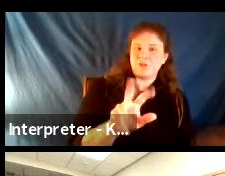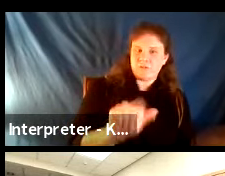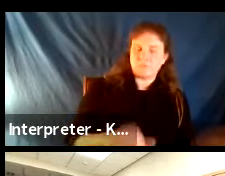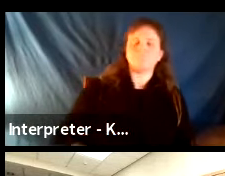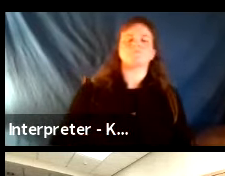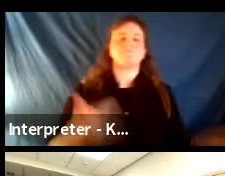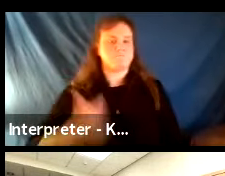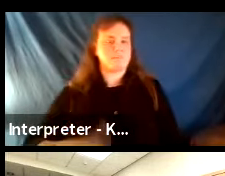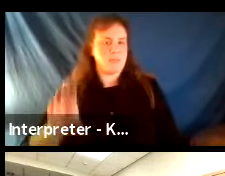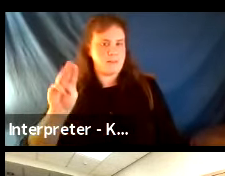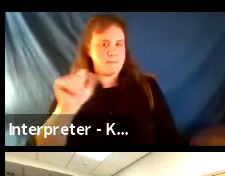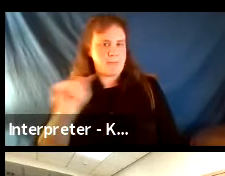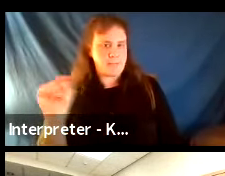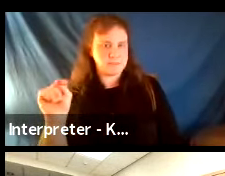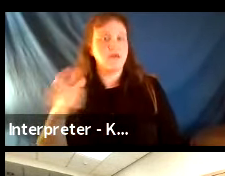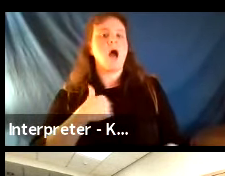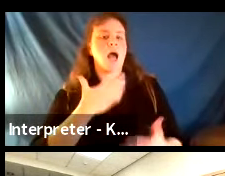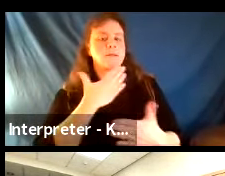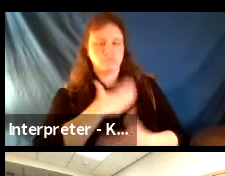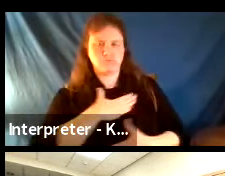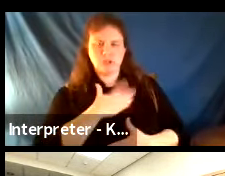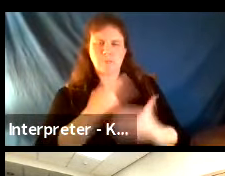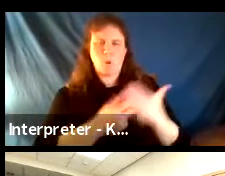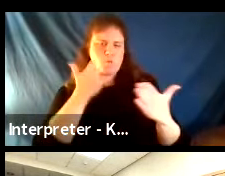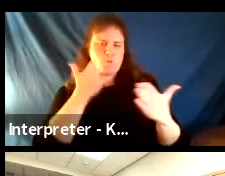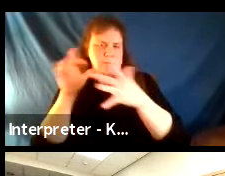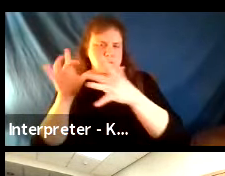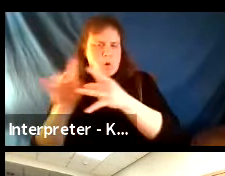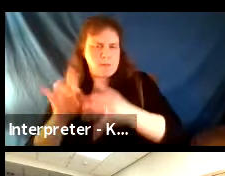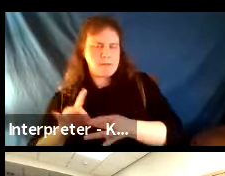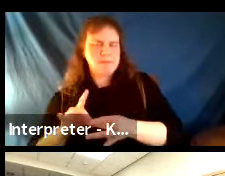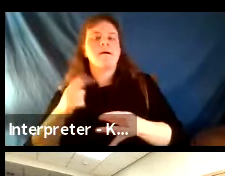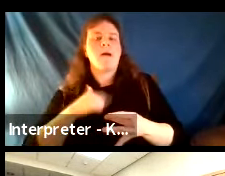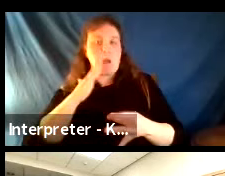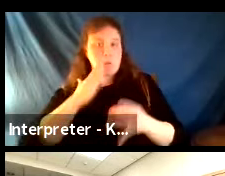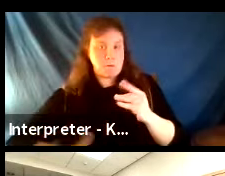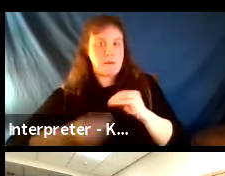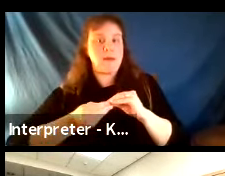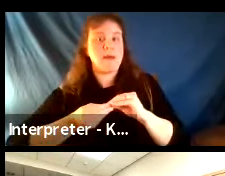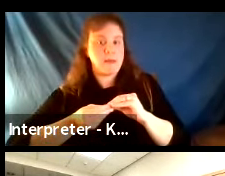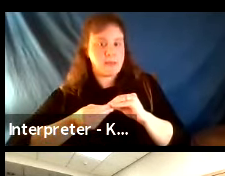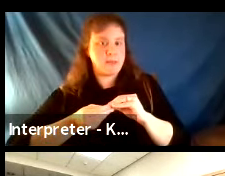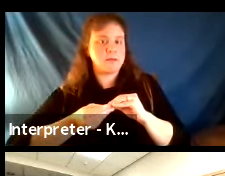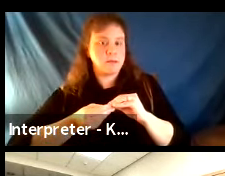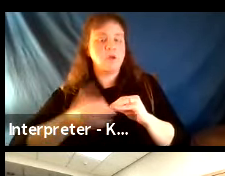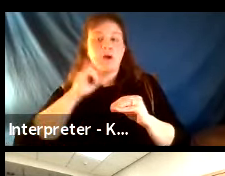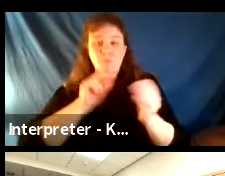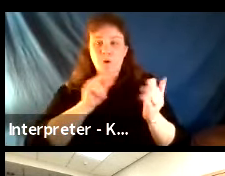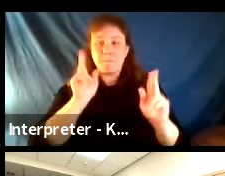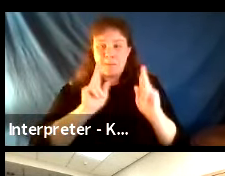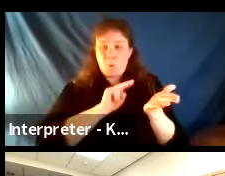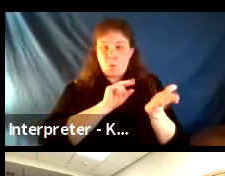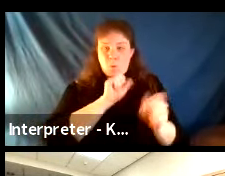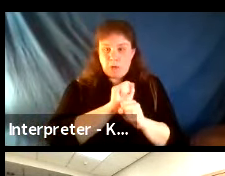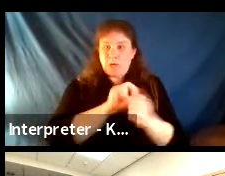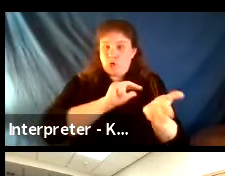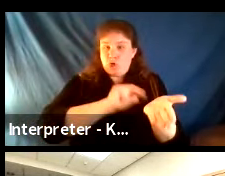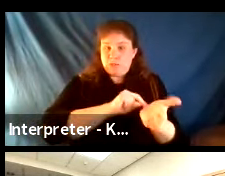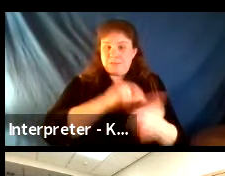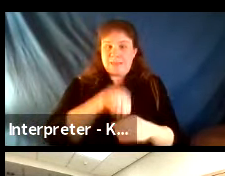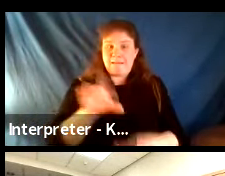California. So I appreciate both the comments that were just made. You know, I'll just say for SEIU has nurses on the ground in LA right now,